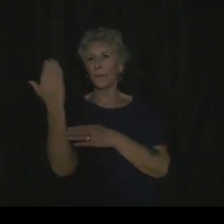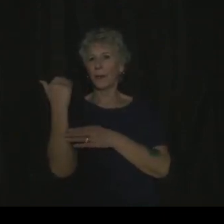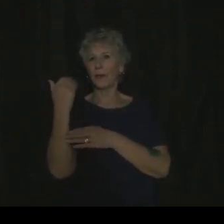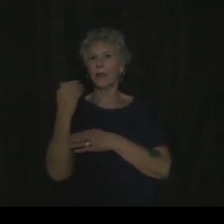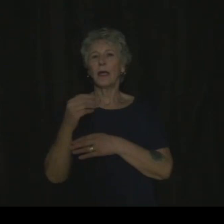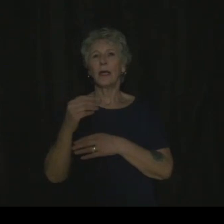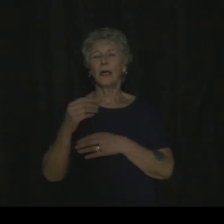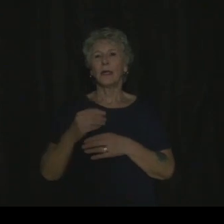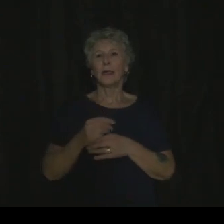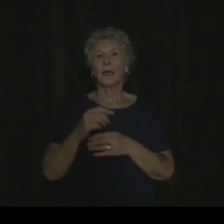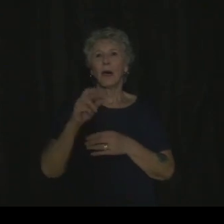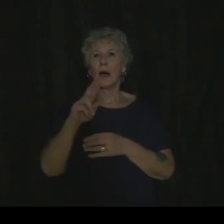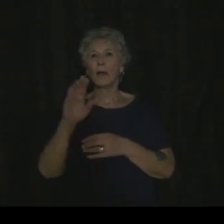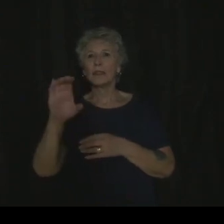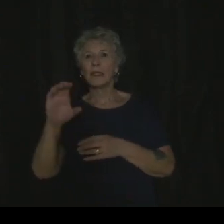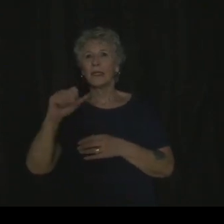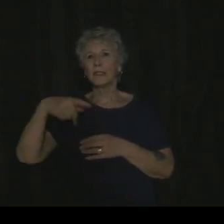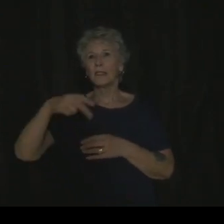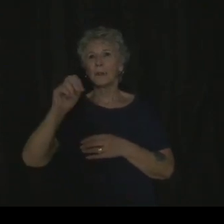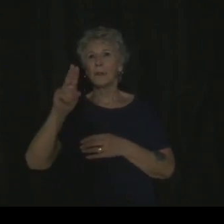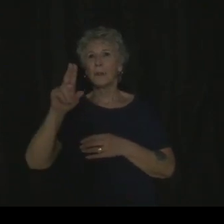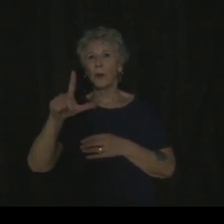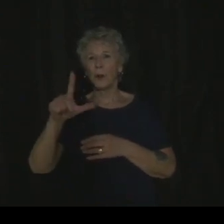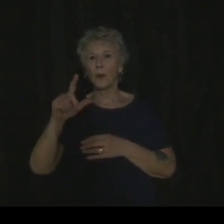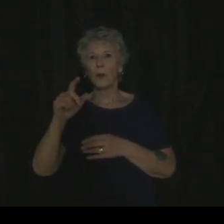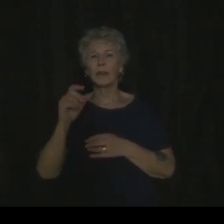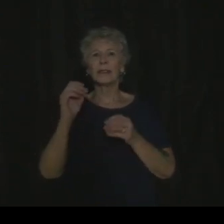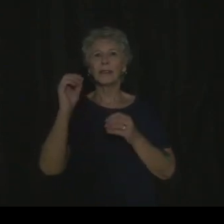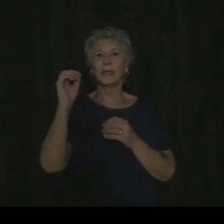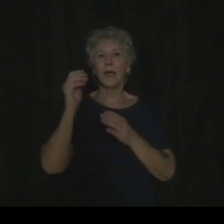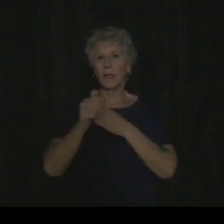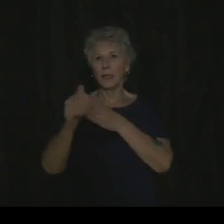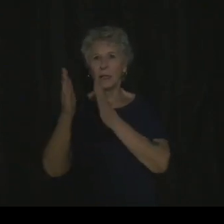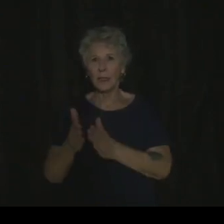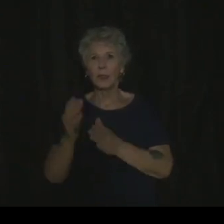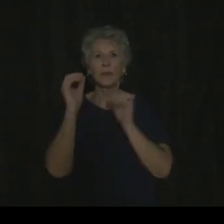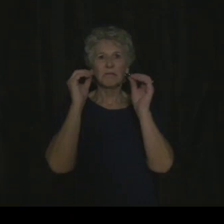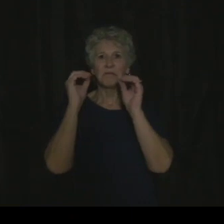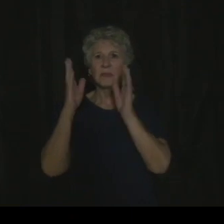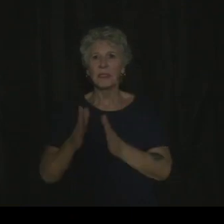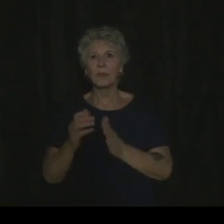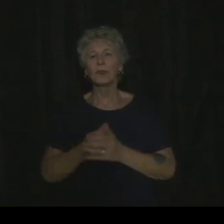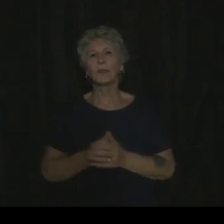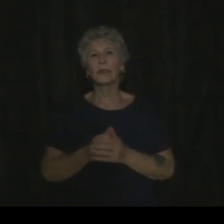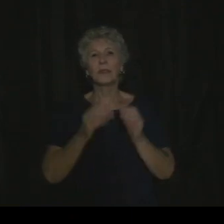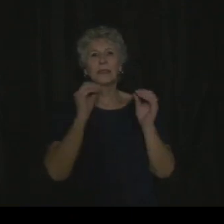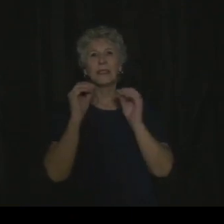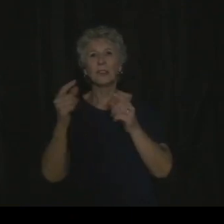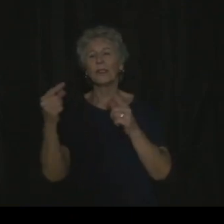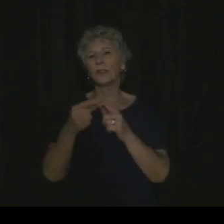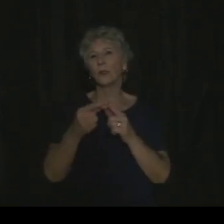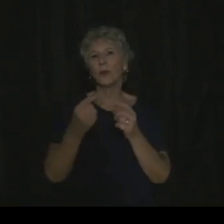story of a time when he was teaching a freshman Old Testament class to 250 students. And